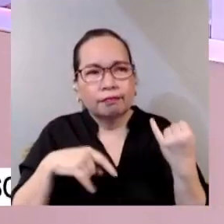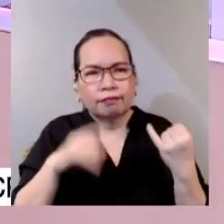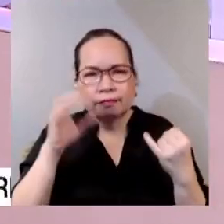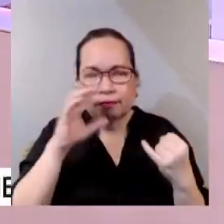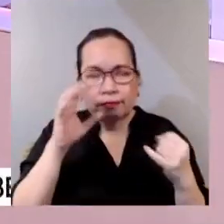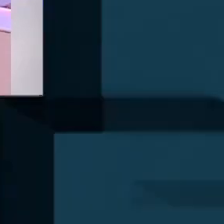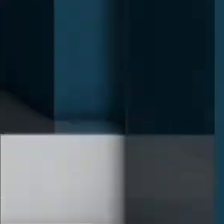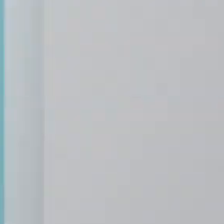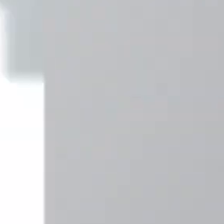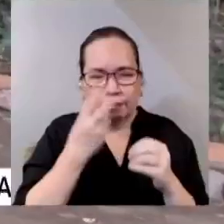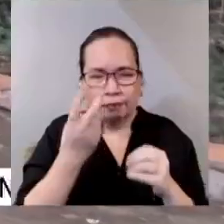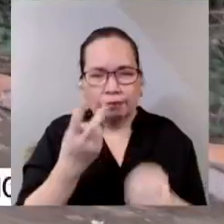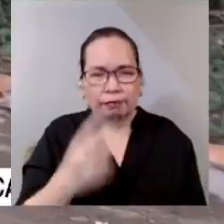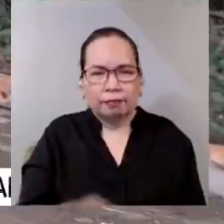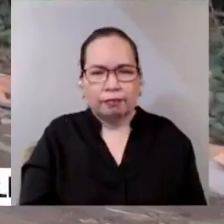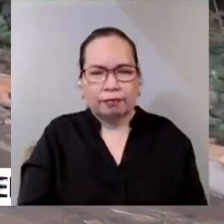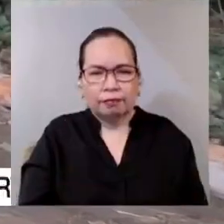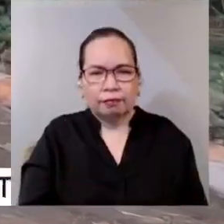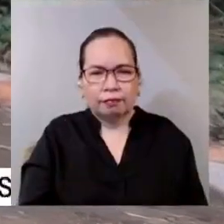look.